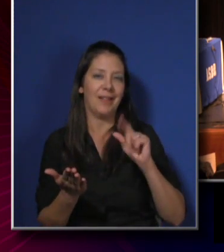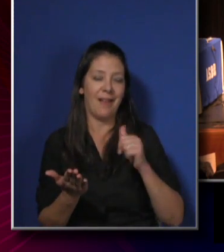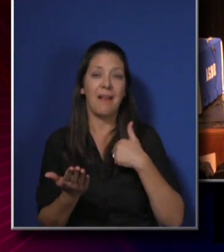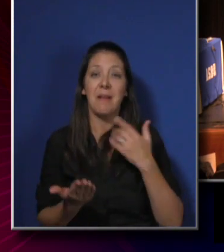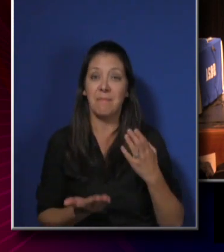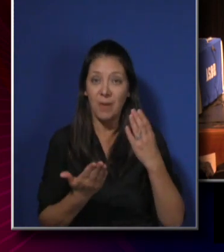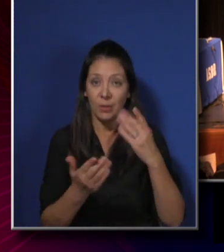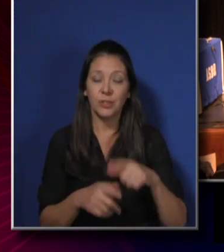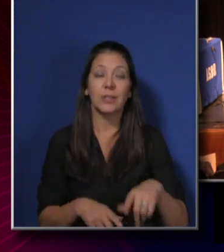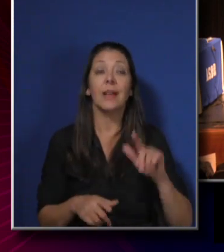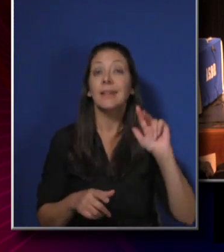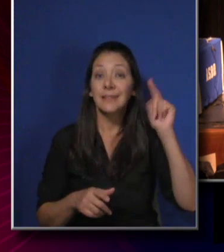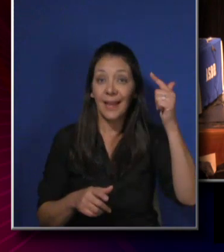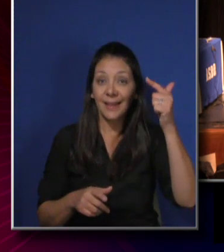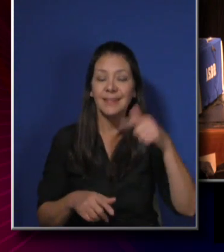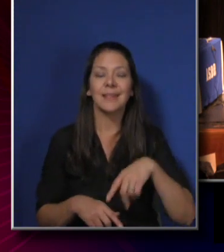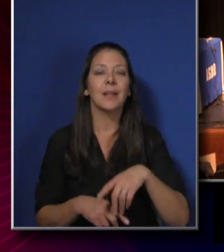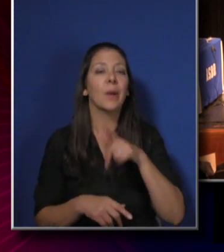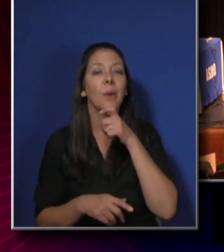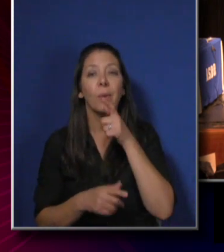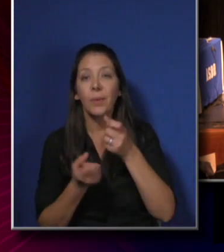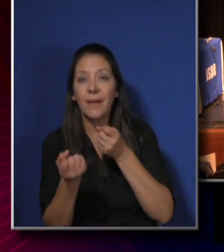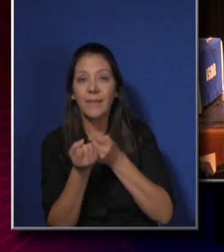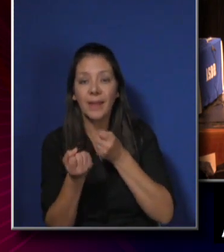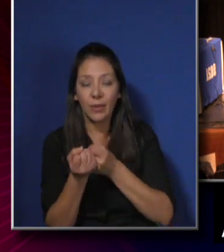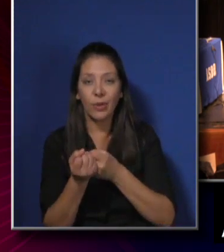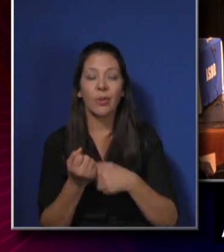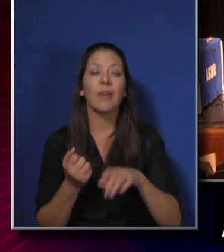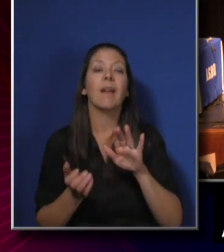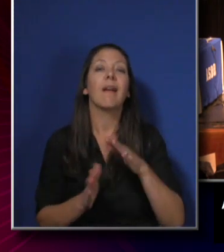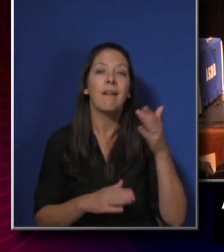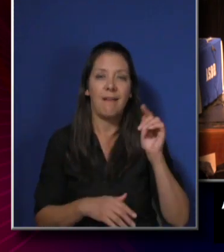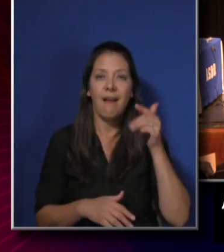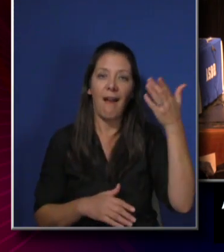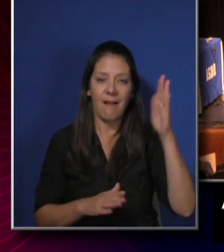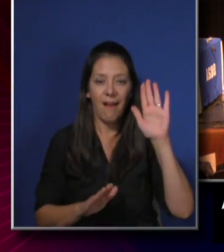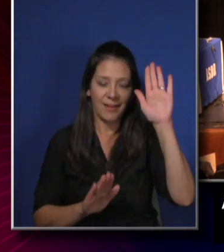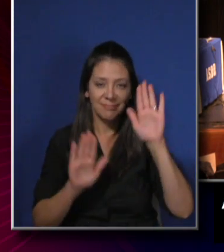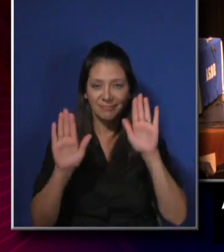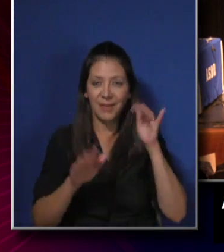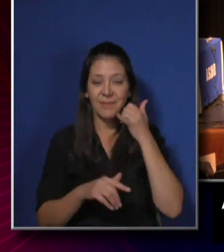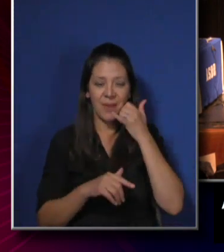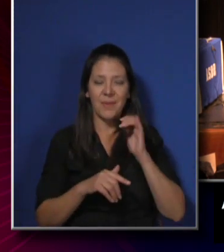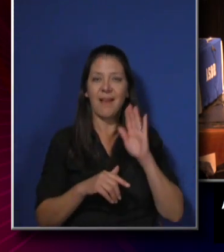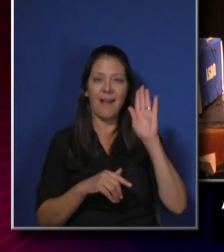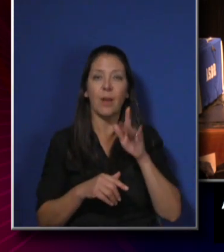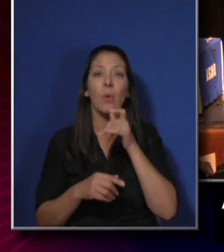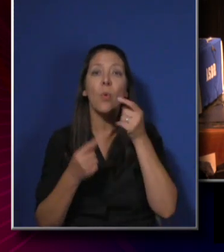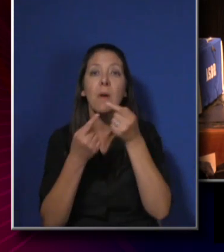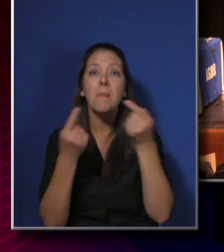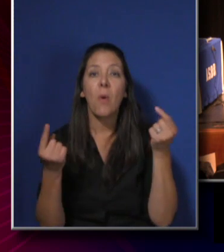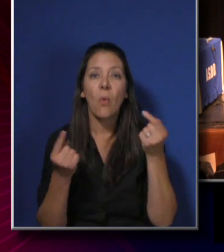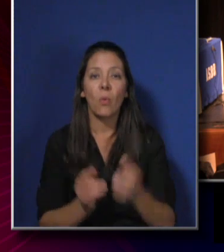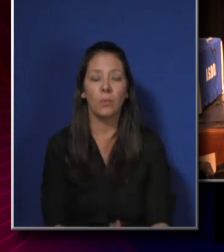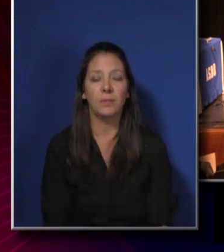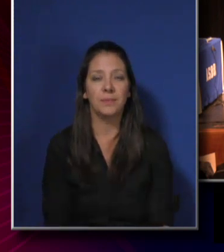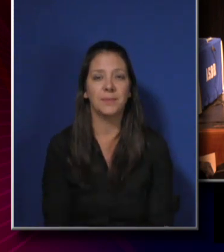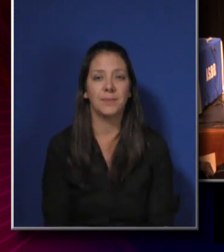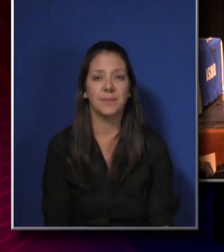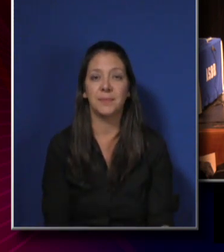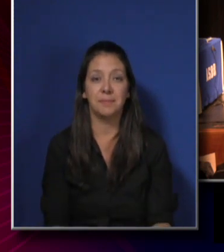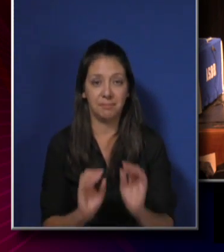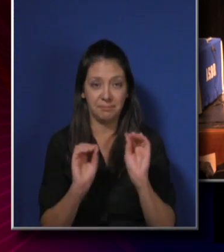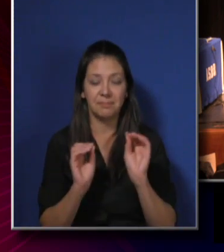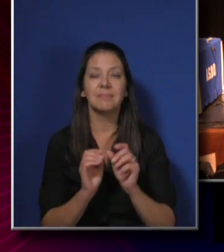I have a motion and a second. All those in favor say aye. Aye. Aye. Any opposed? The ayes